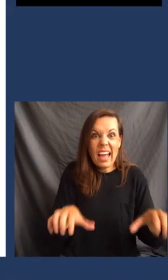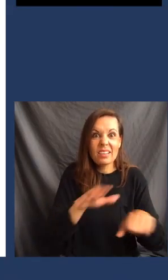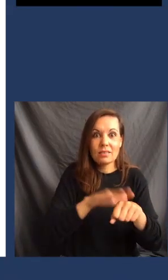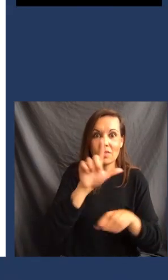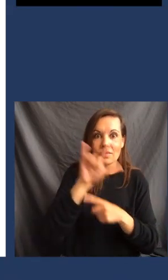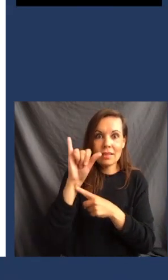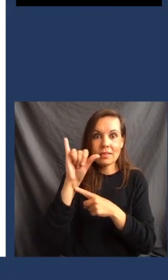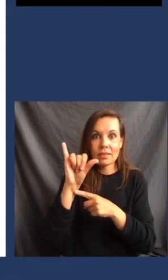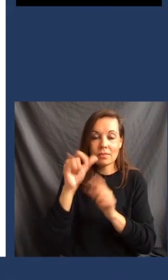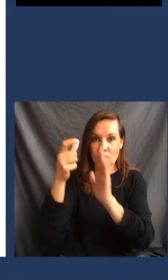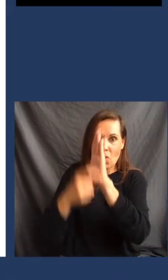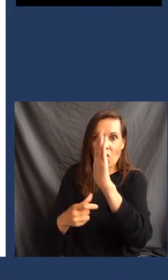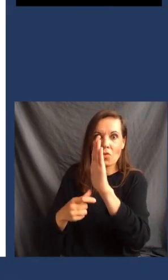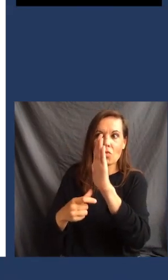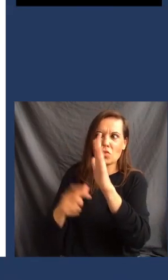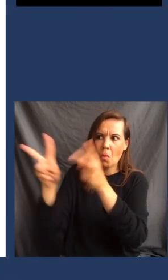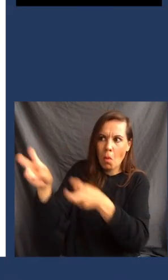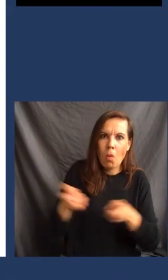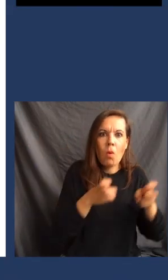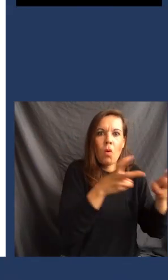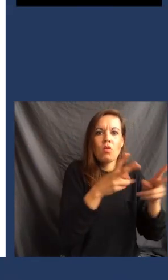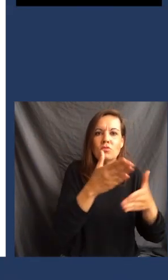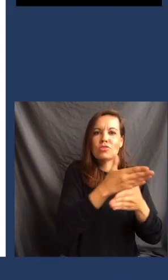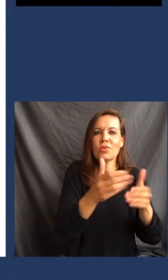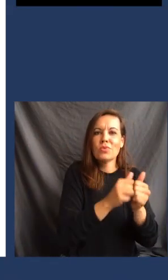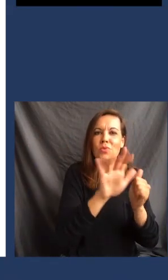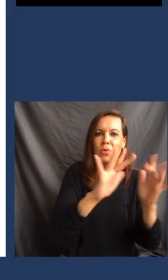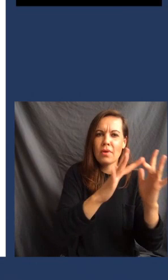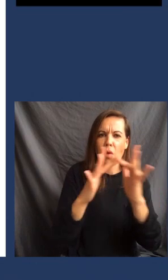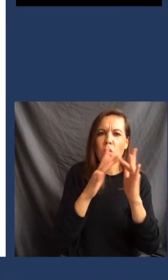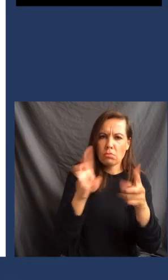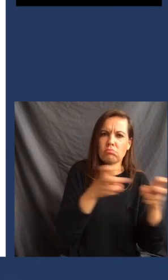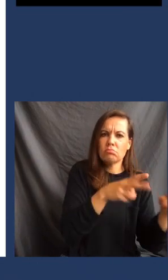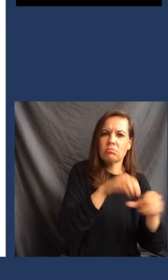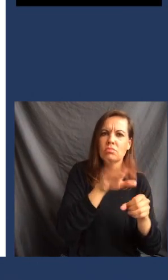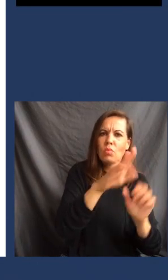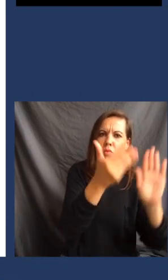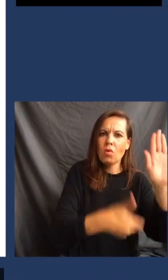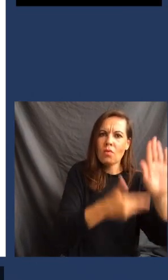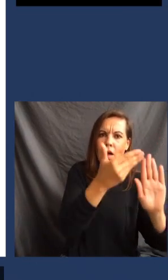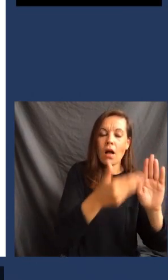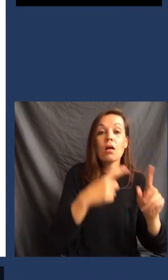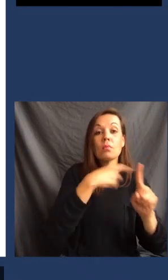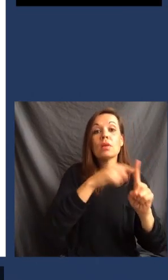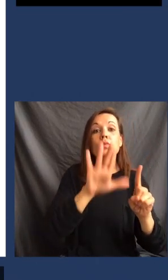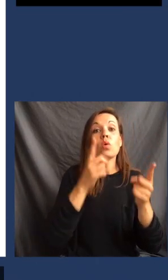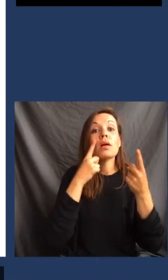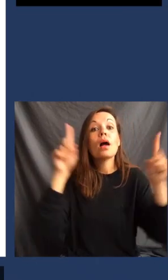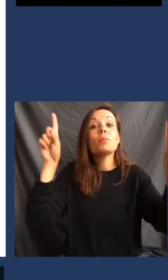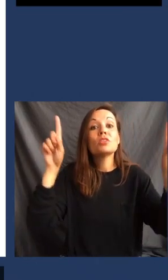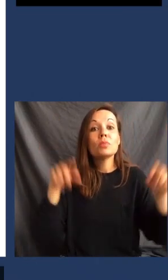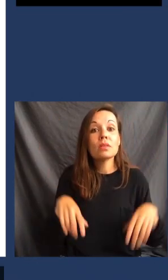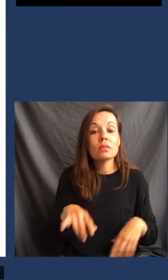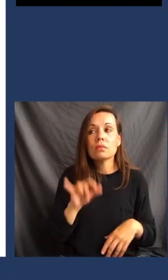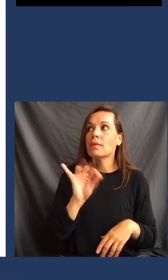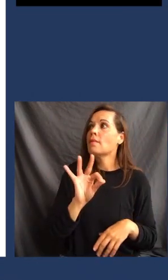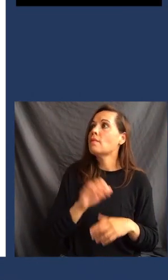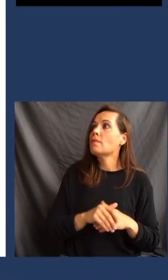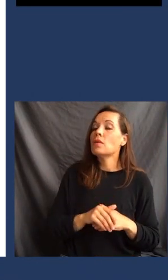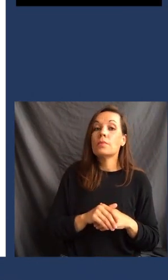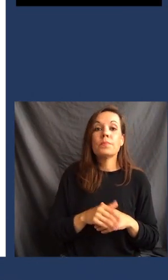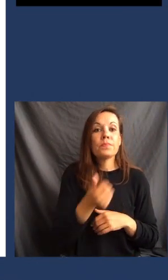you want to share out those publications to your networks. And then also your accomplishments. So if you have received